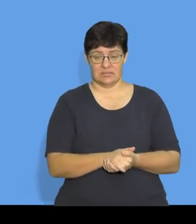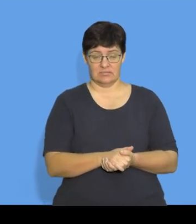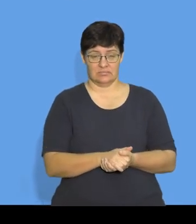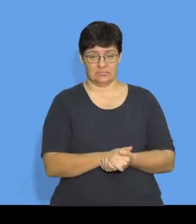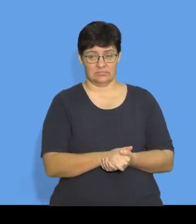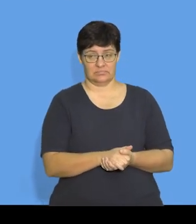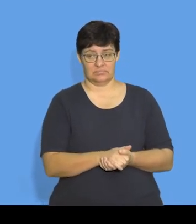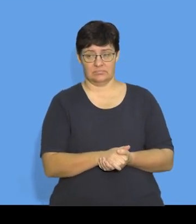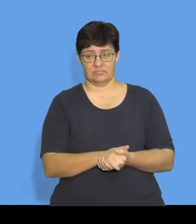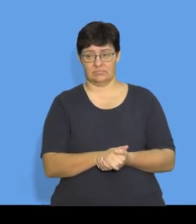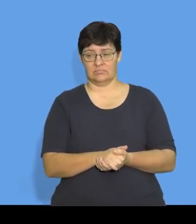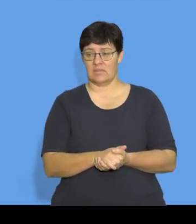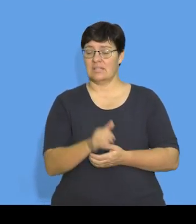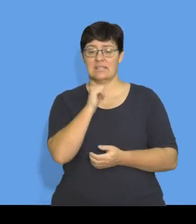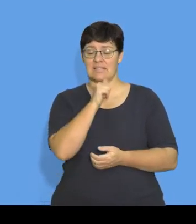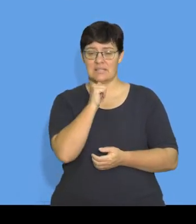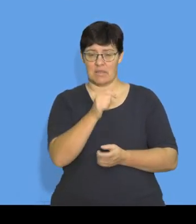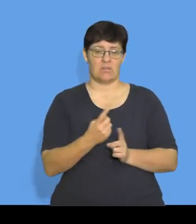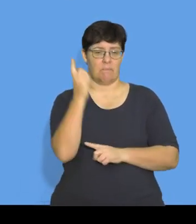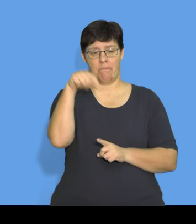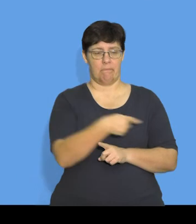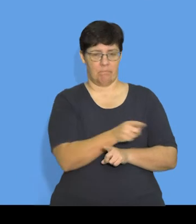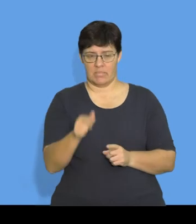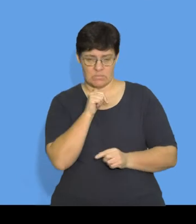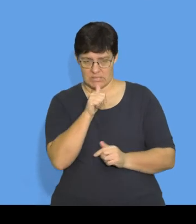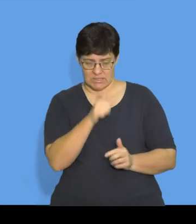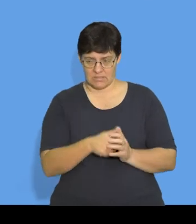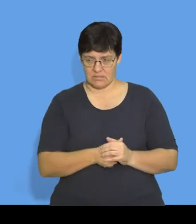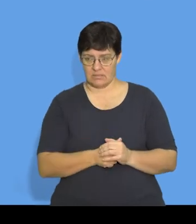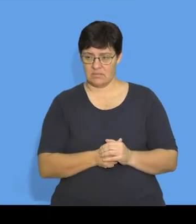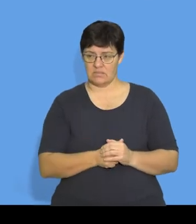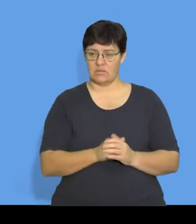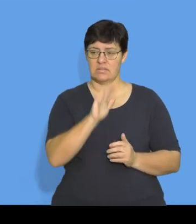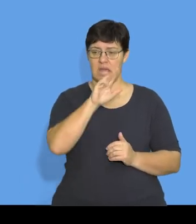Speed doesn't matter about the direction.